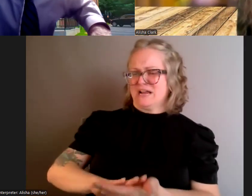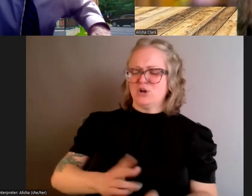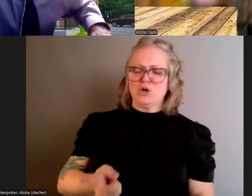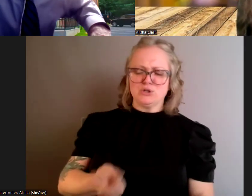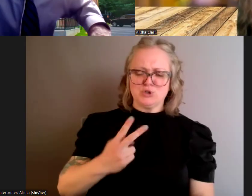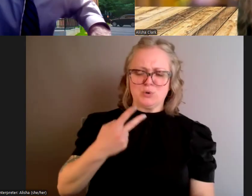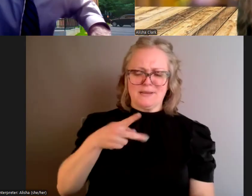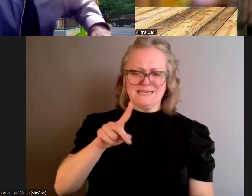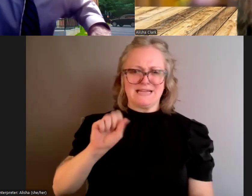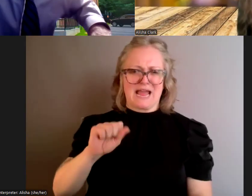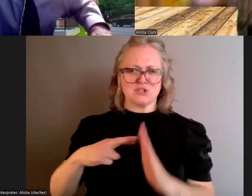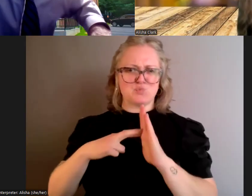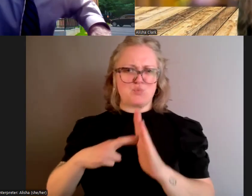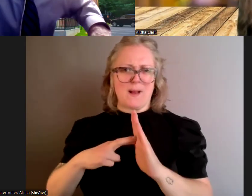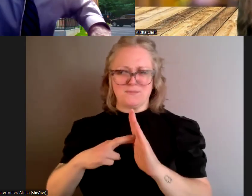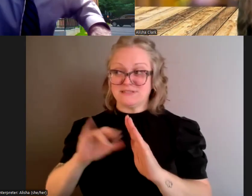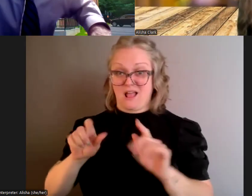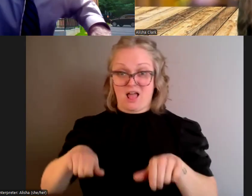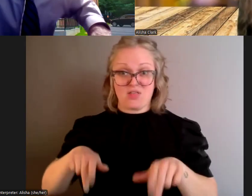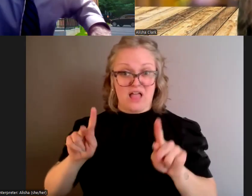reps, right? Is it allowed?